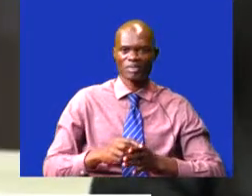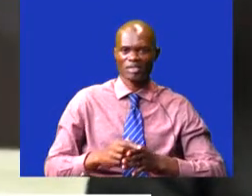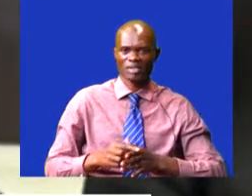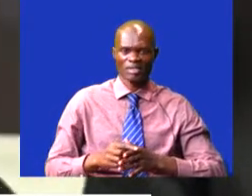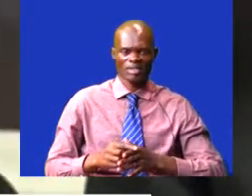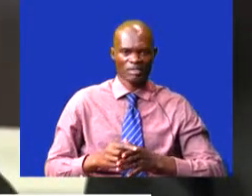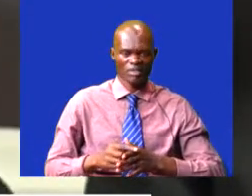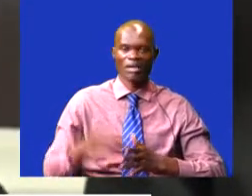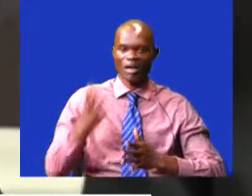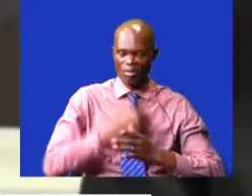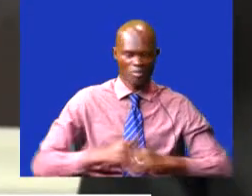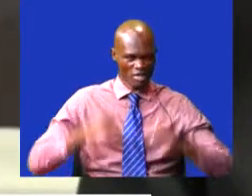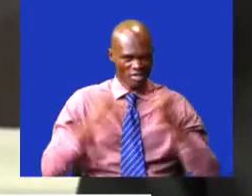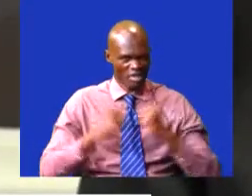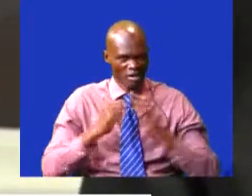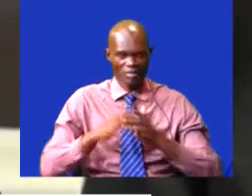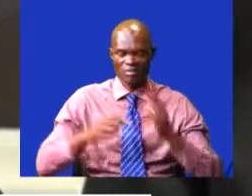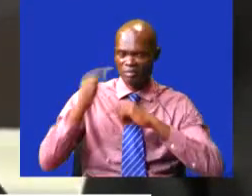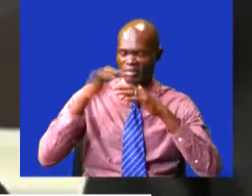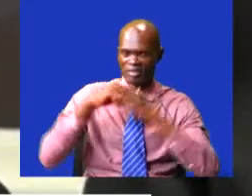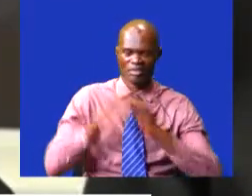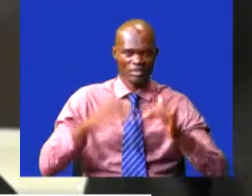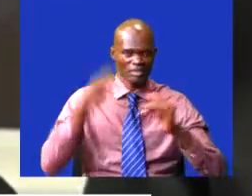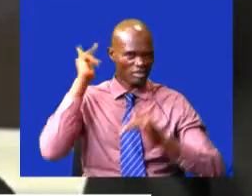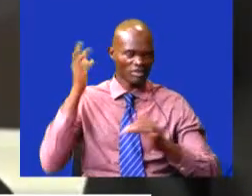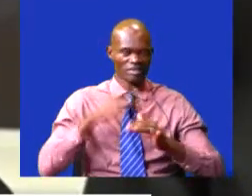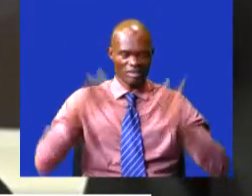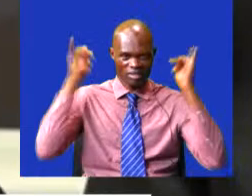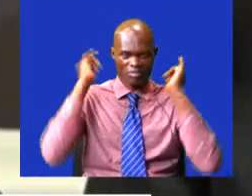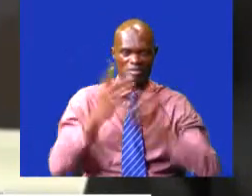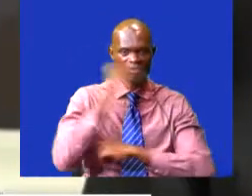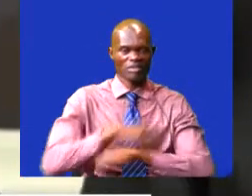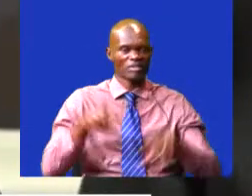really my pleasure to be here in Kisi, Nyamira counties